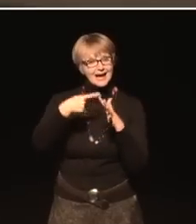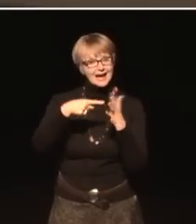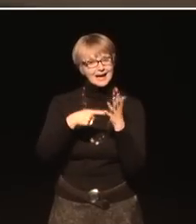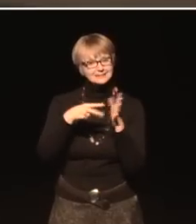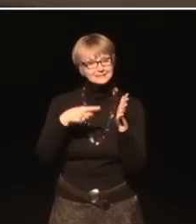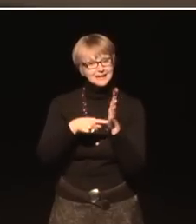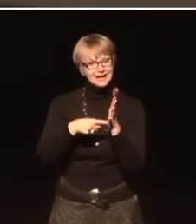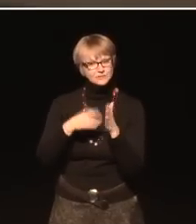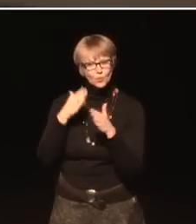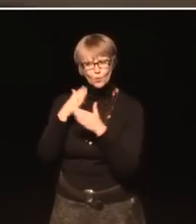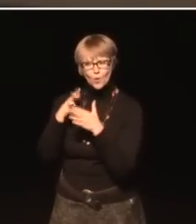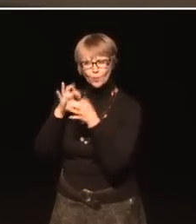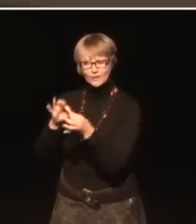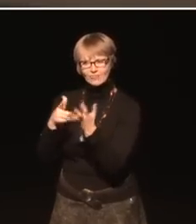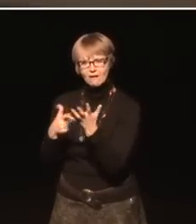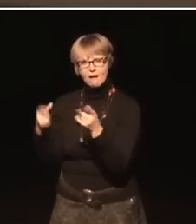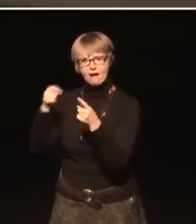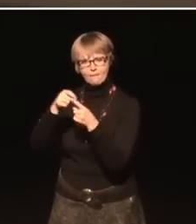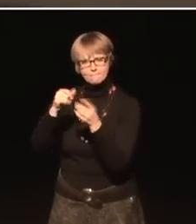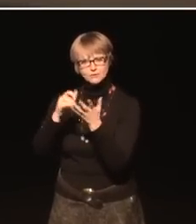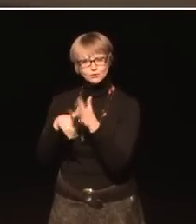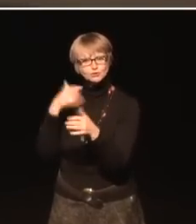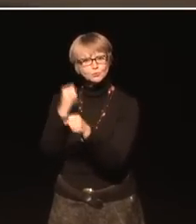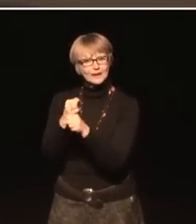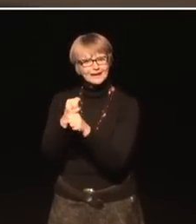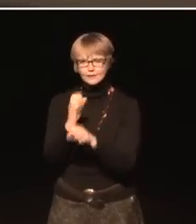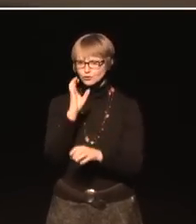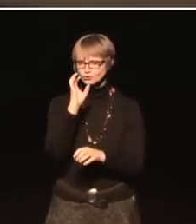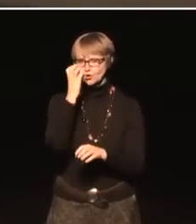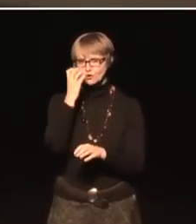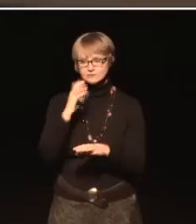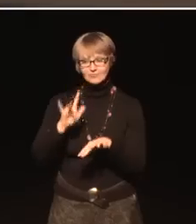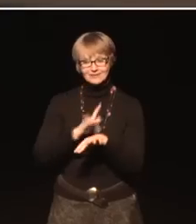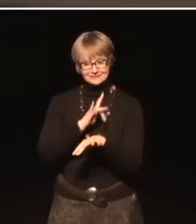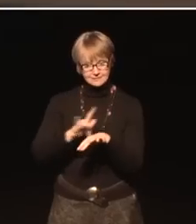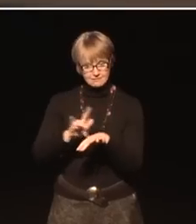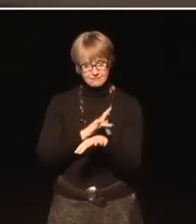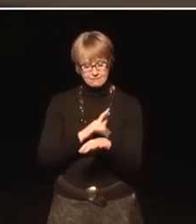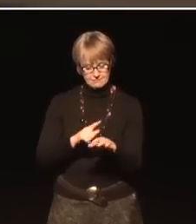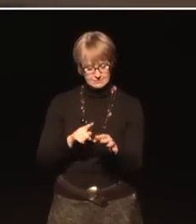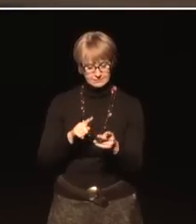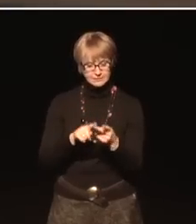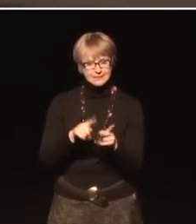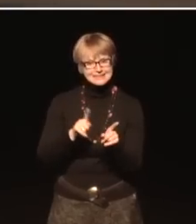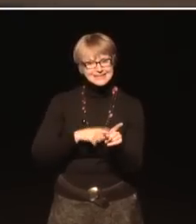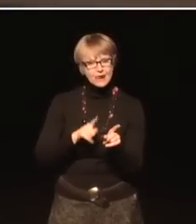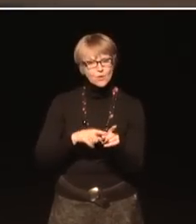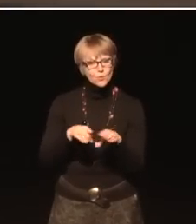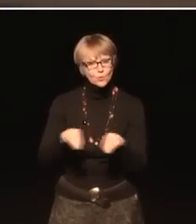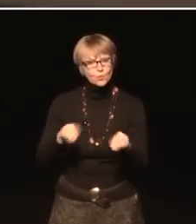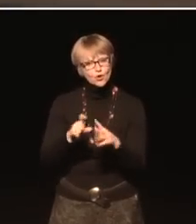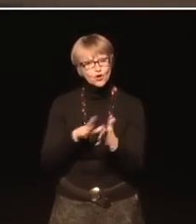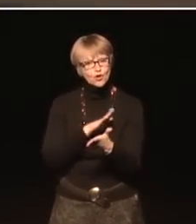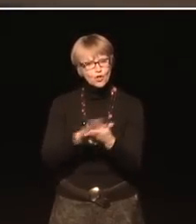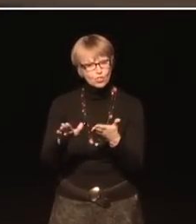with Upswing Theatre, Circus Theatre, and Yellow Earth, a South British